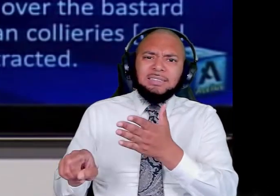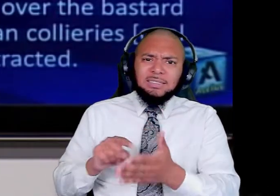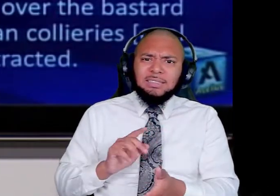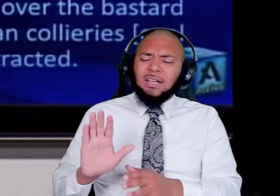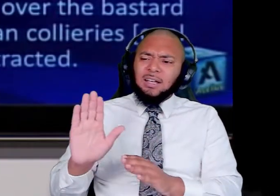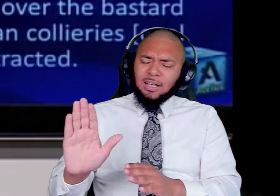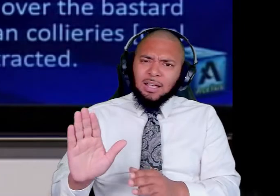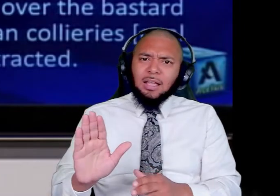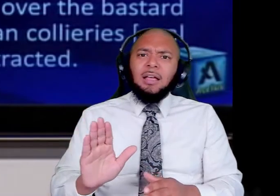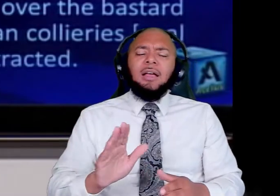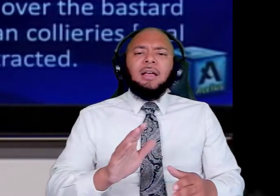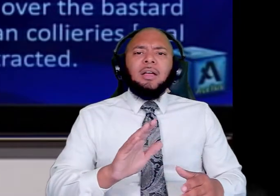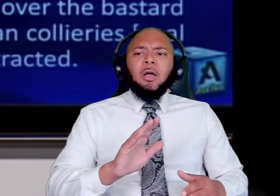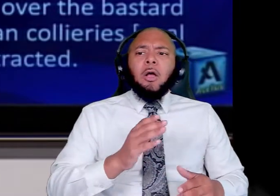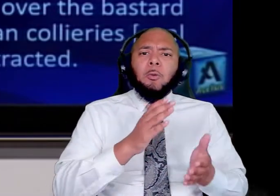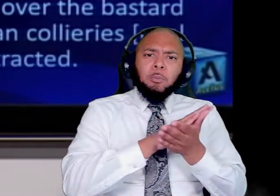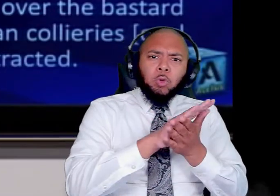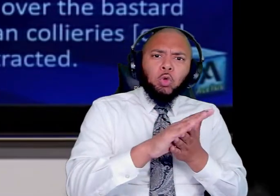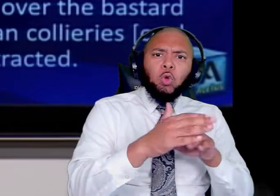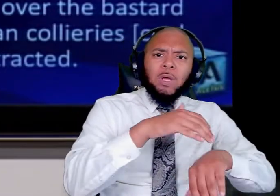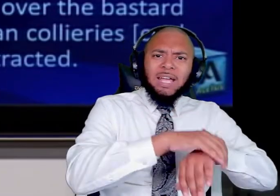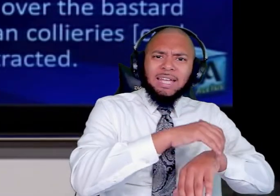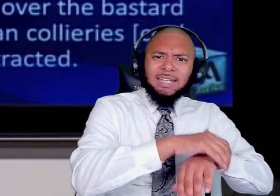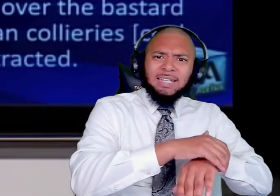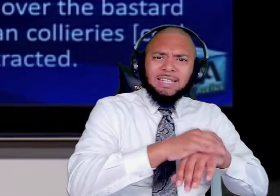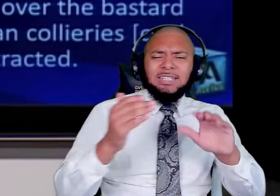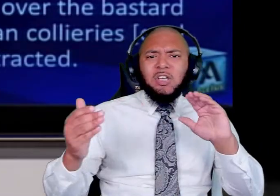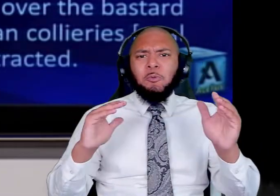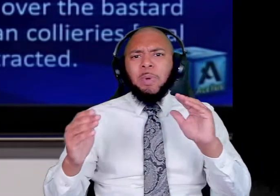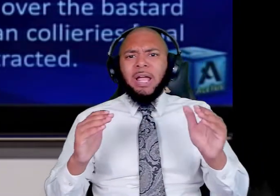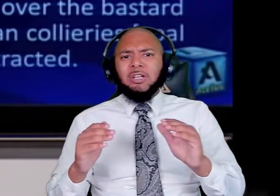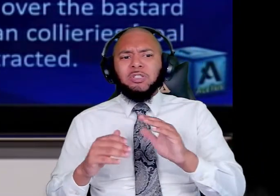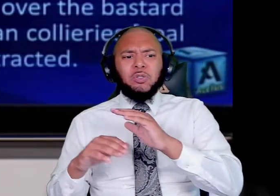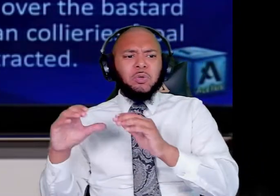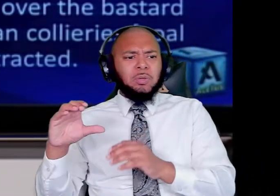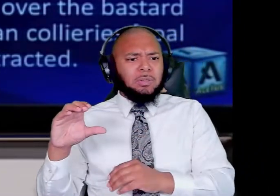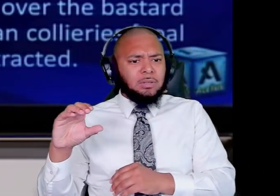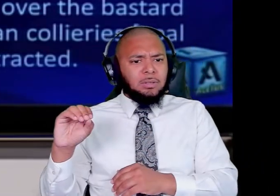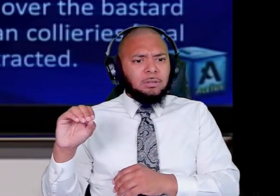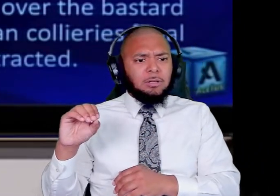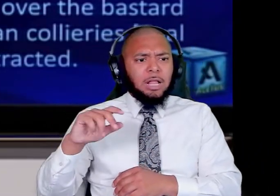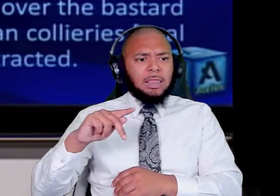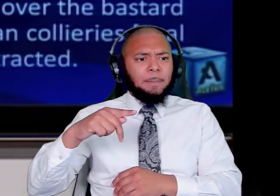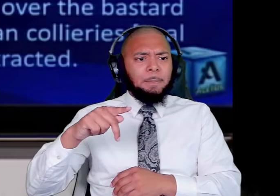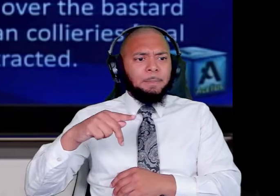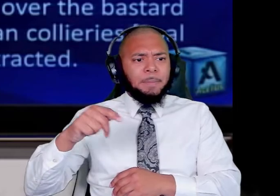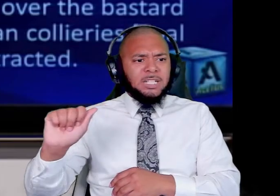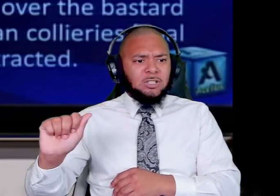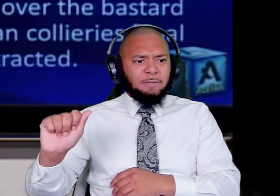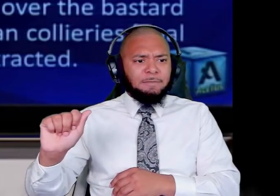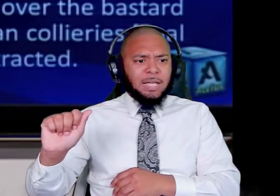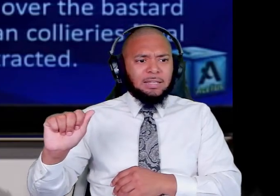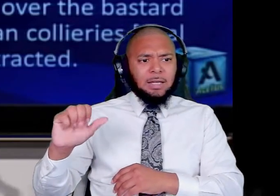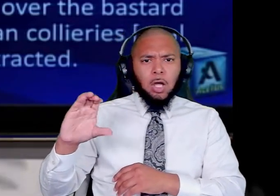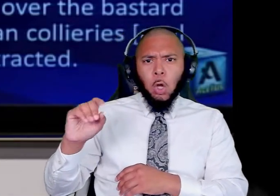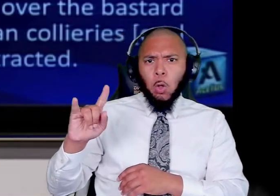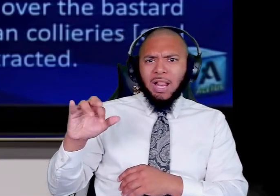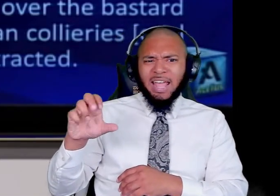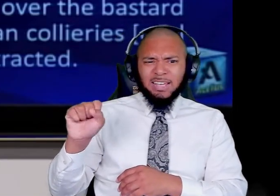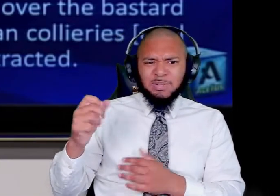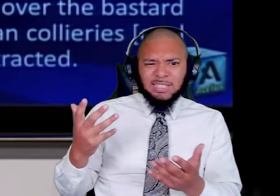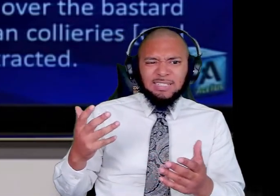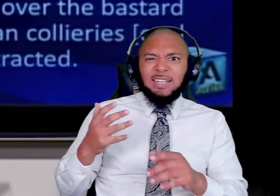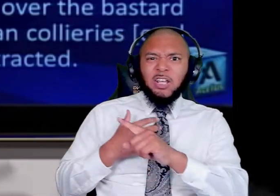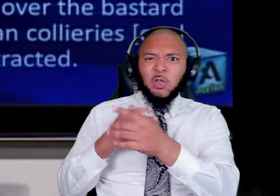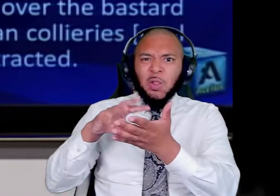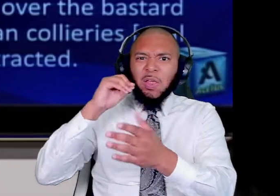English over the bastard dialect of the Pennsylvania colliers from whence he was extracted. Just